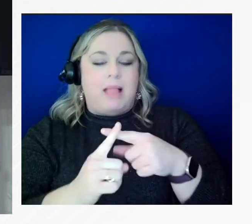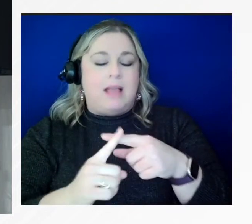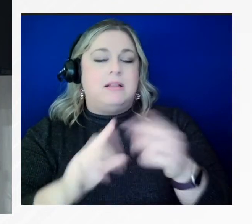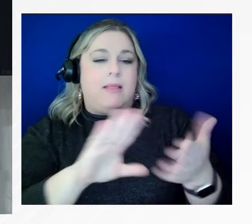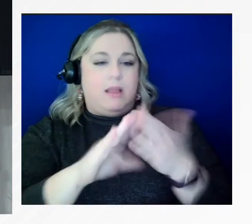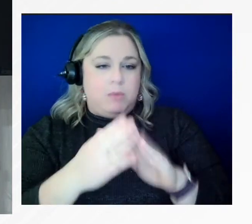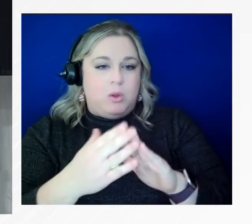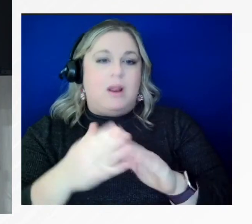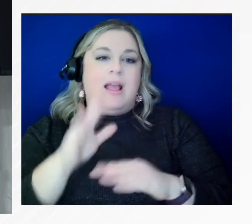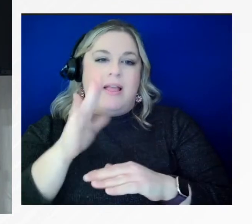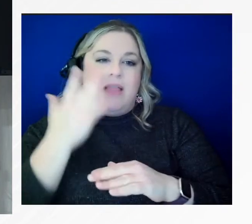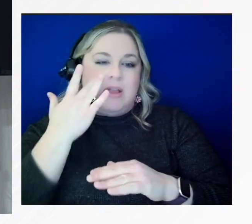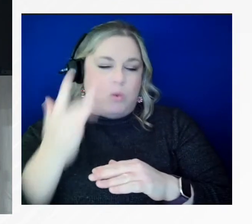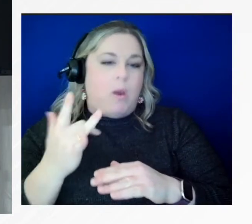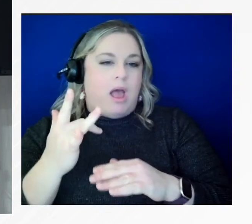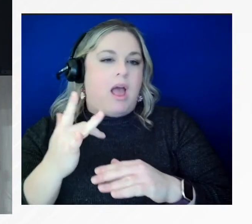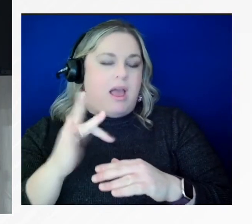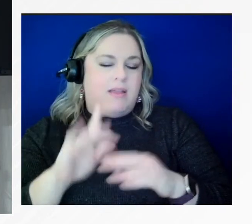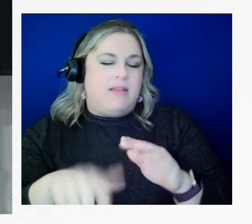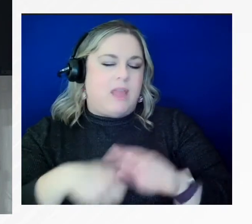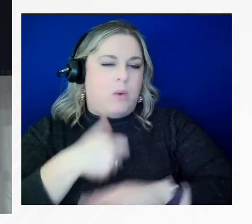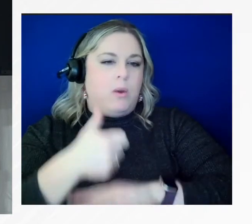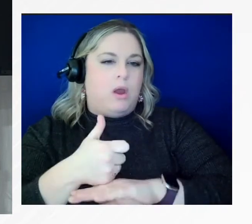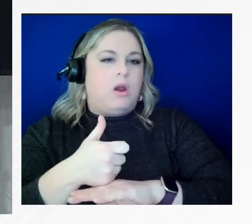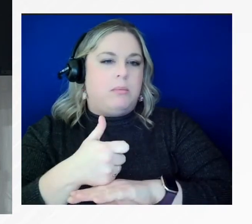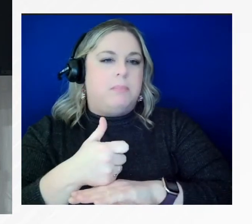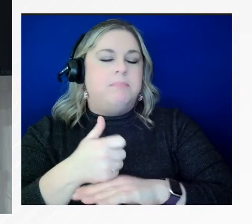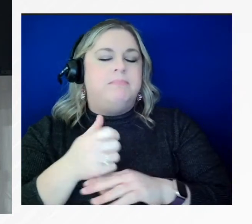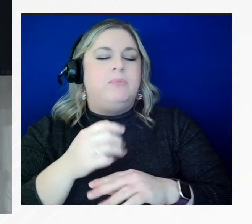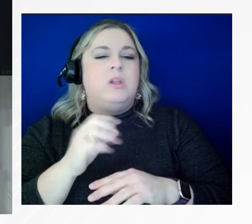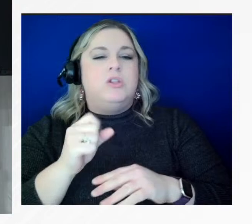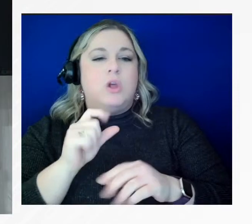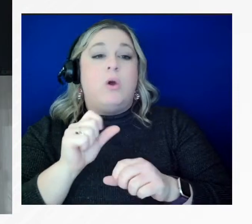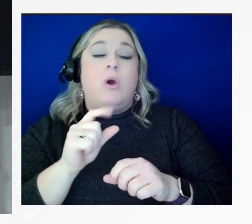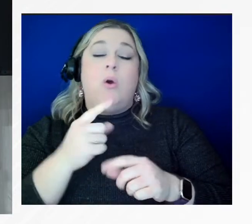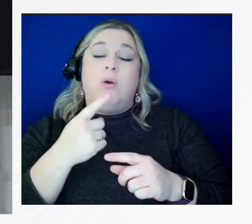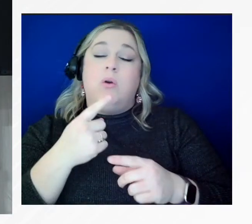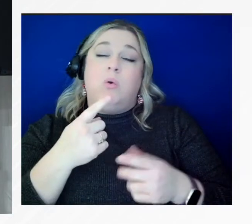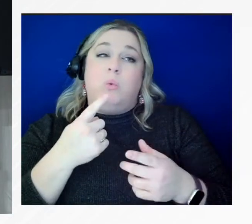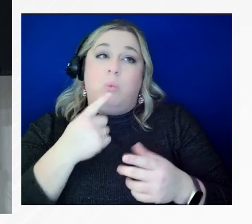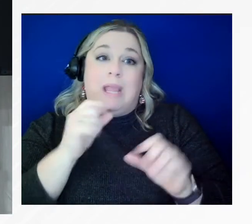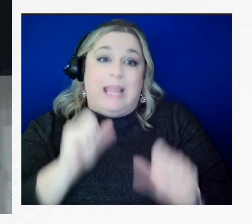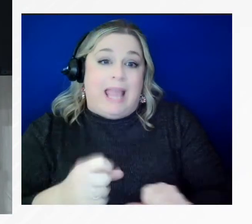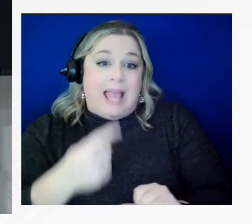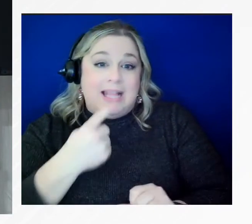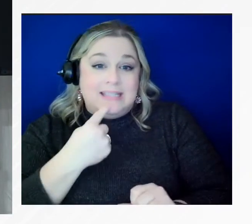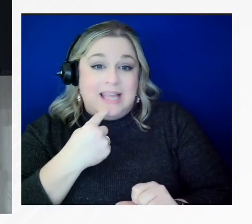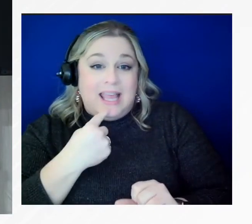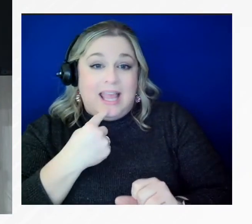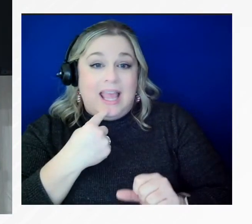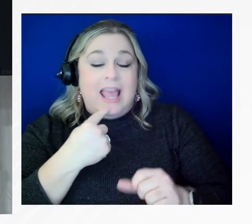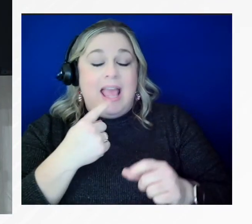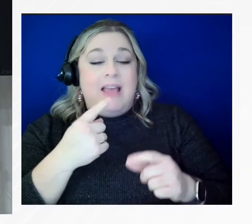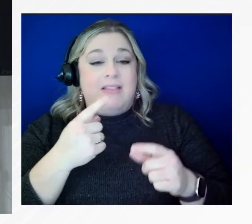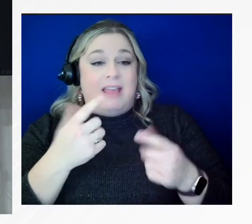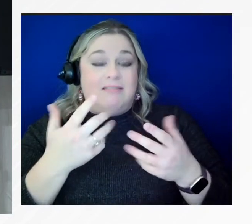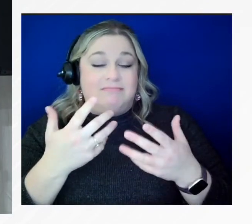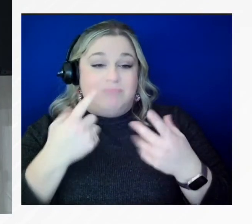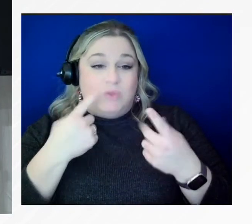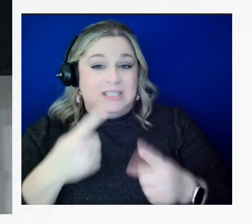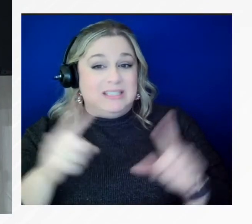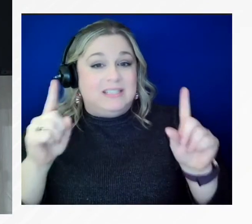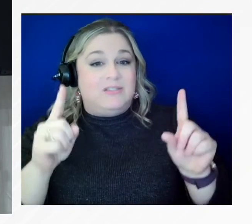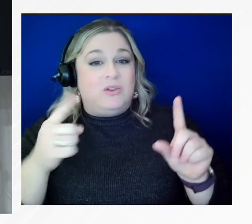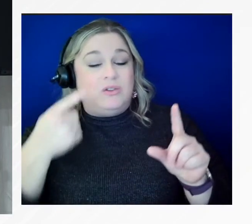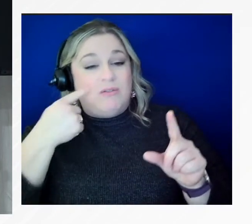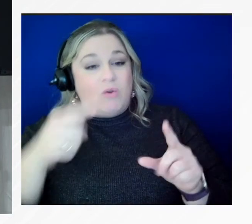were built. So they're working in the capacity that this vision that we had was for the